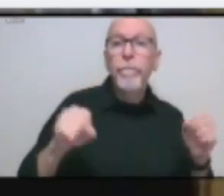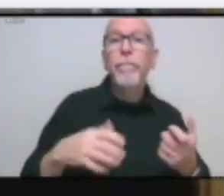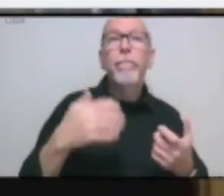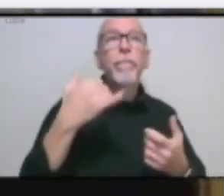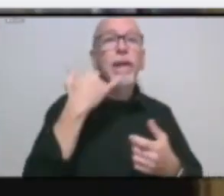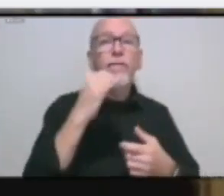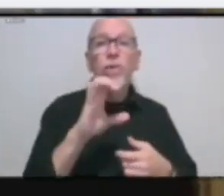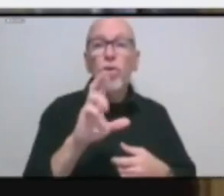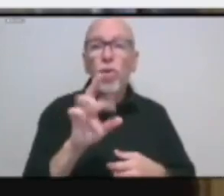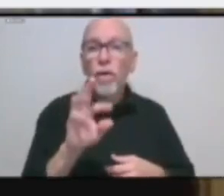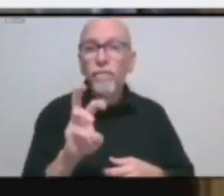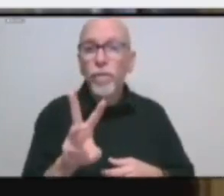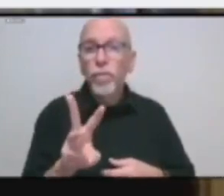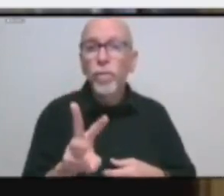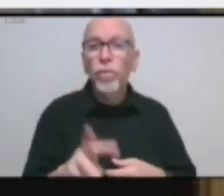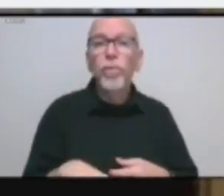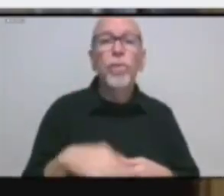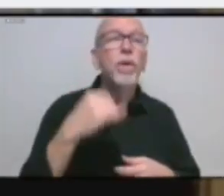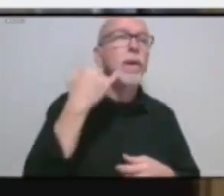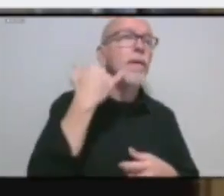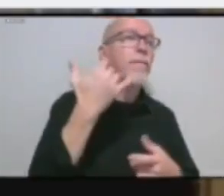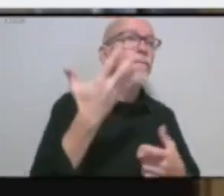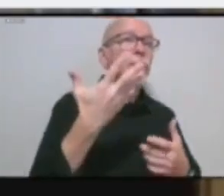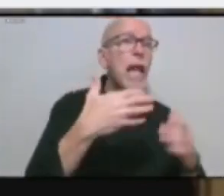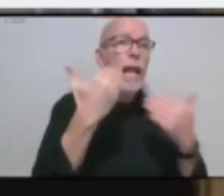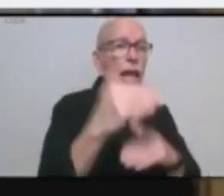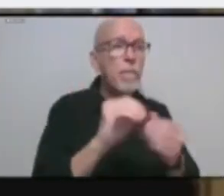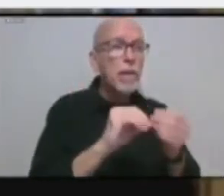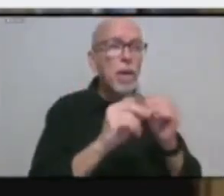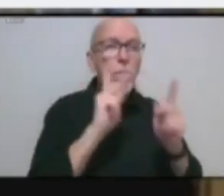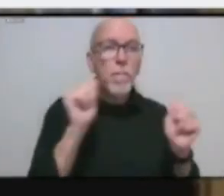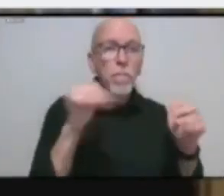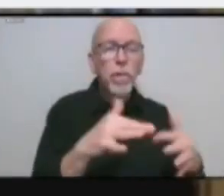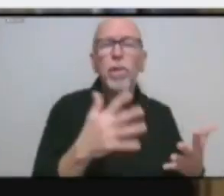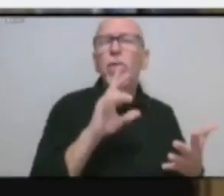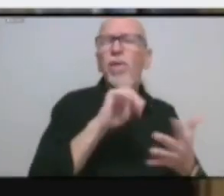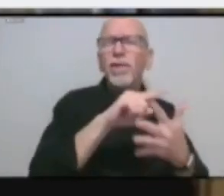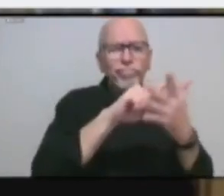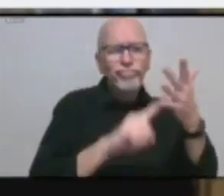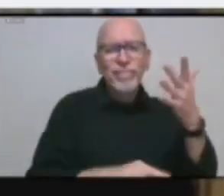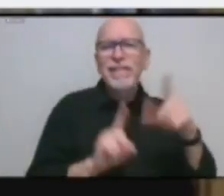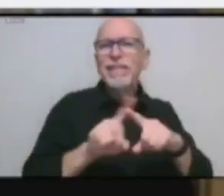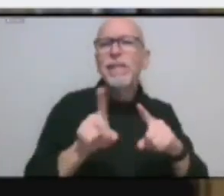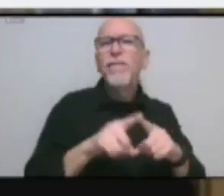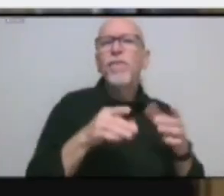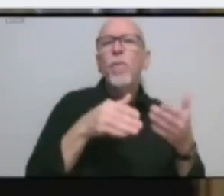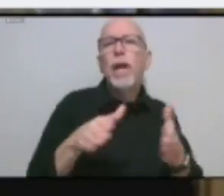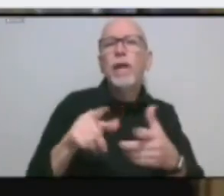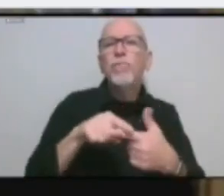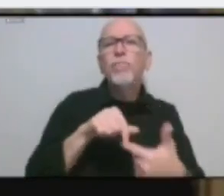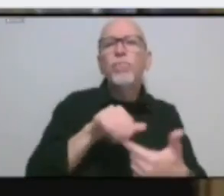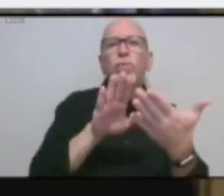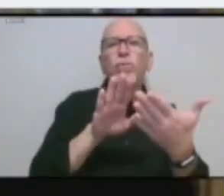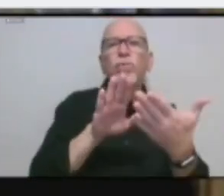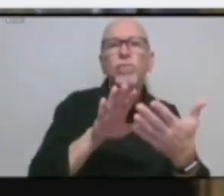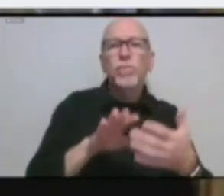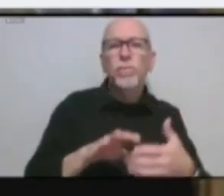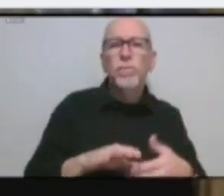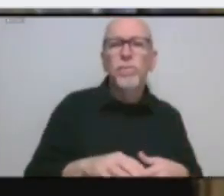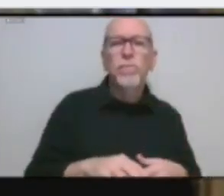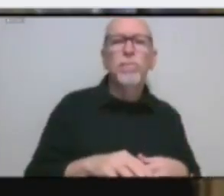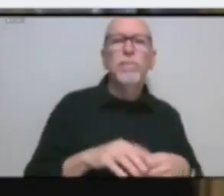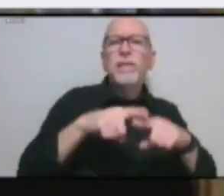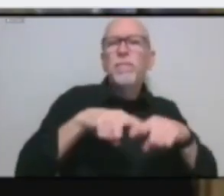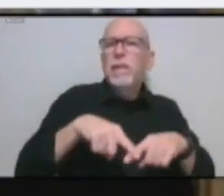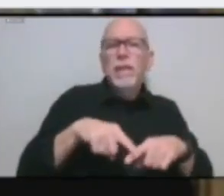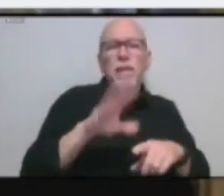capacity, if it's there's a whole long list of different approaches according to what's going